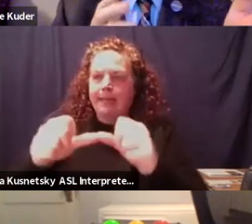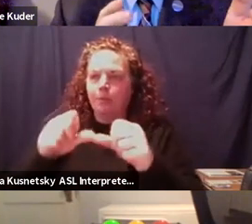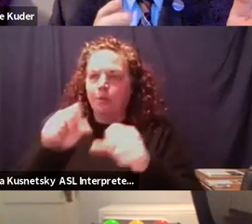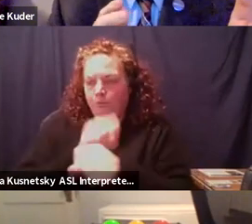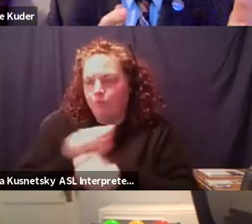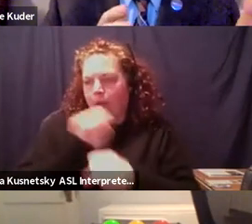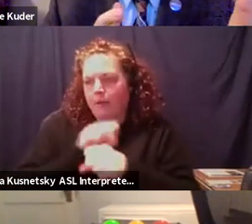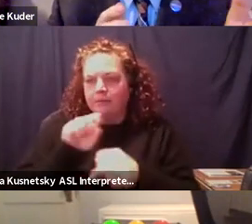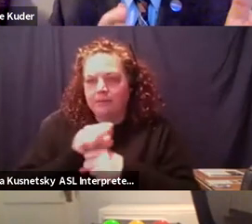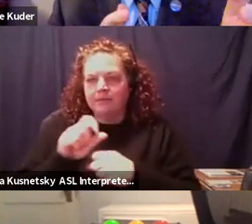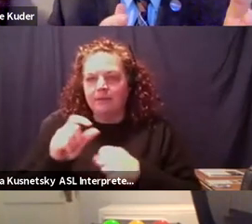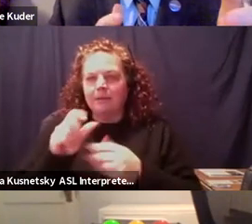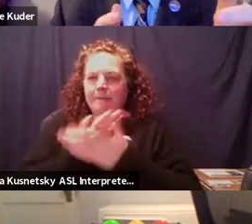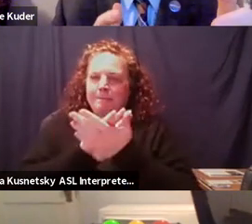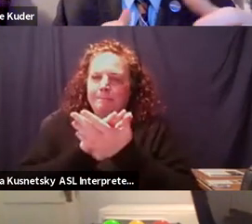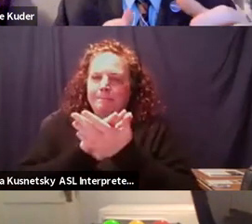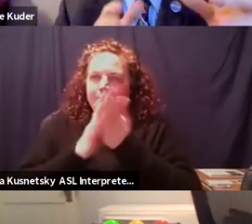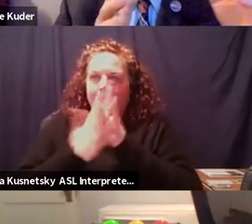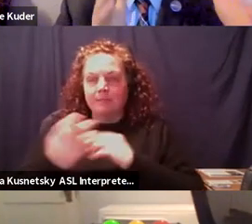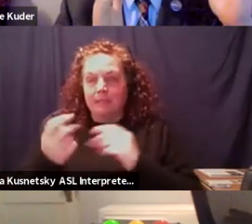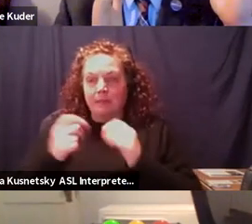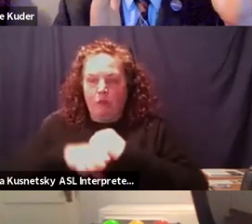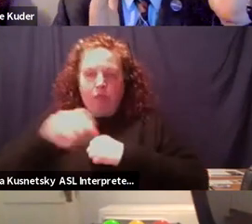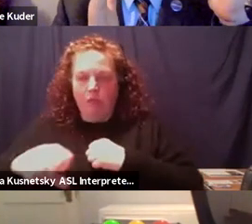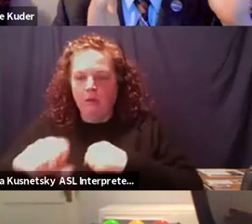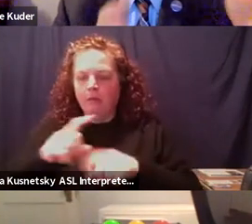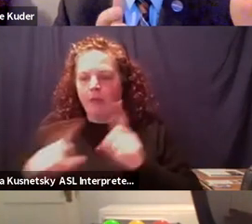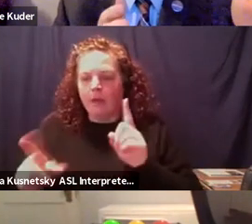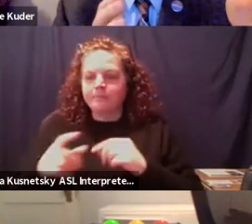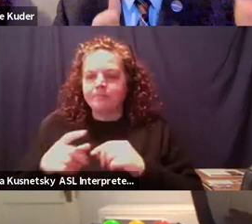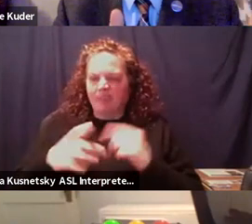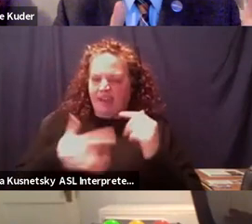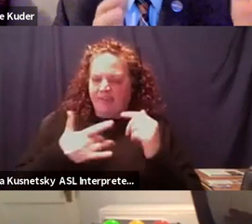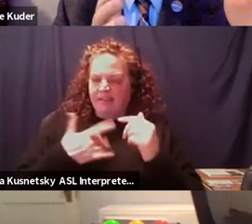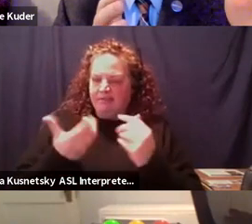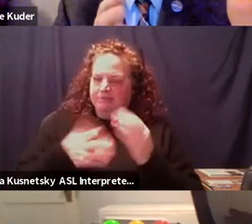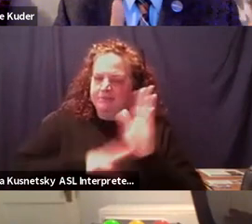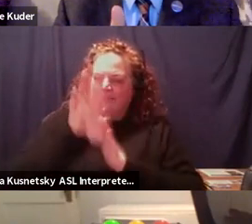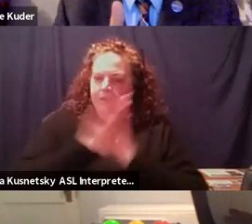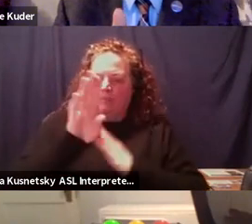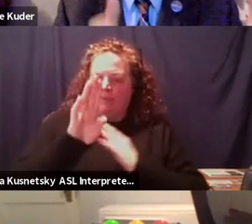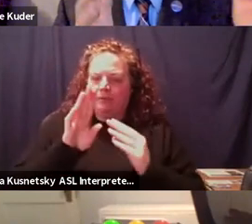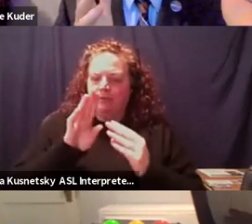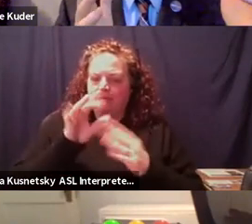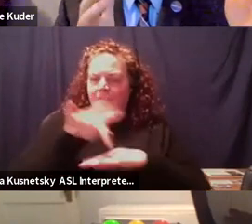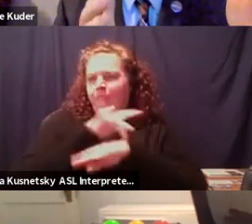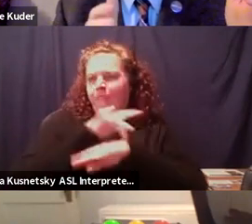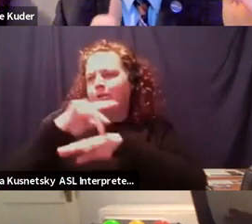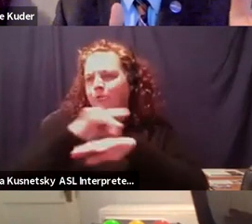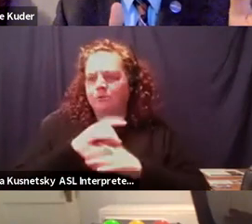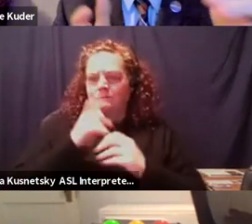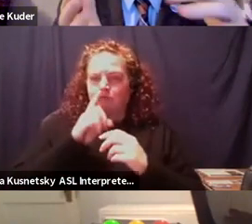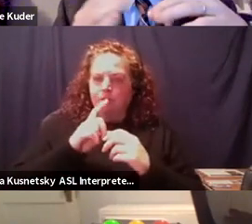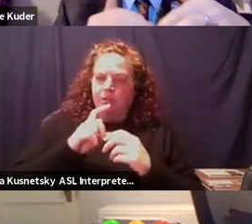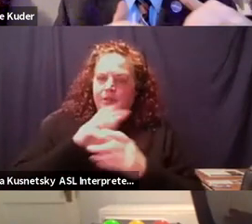this ended up becoming a bit of a long-winded answer, I feel like. But if it's about development of resources, acquiring the curriculum